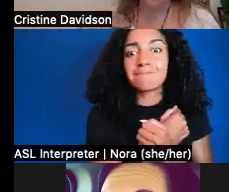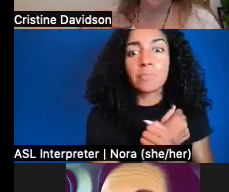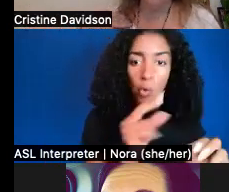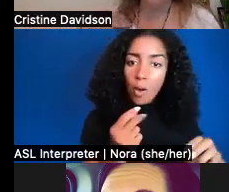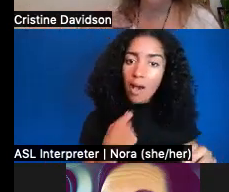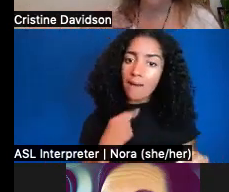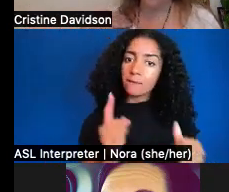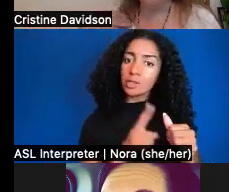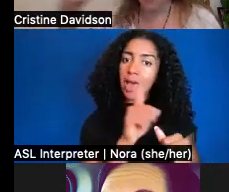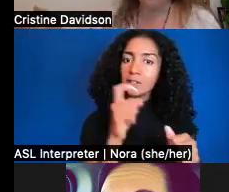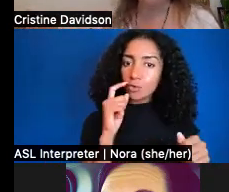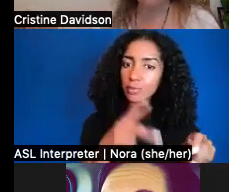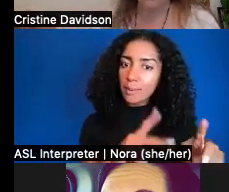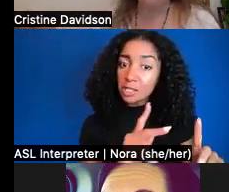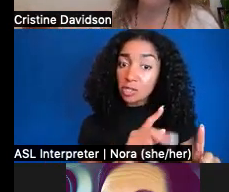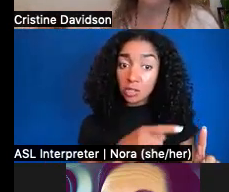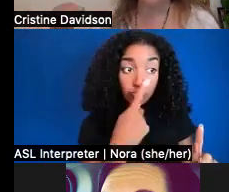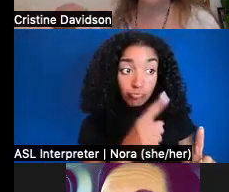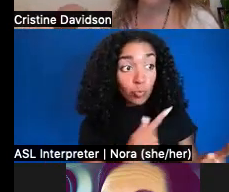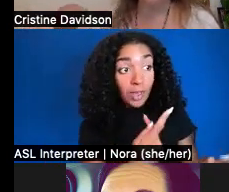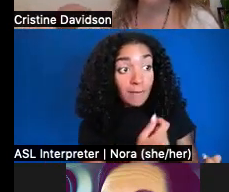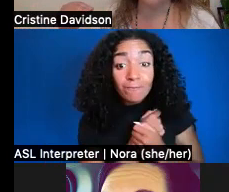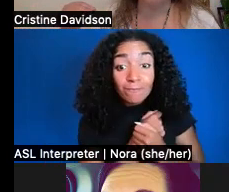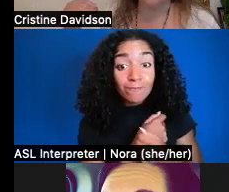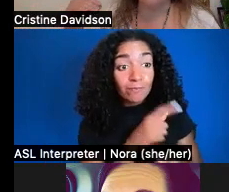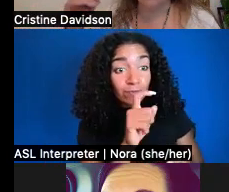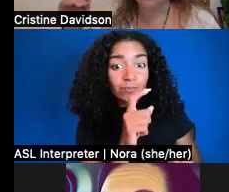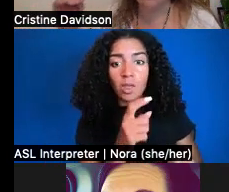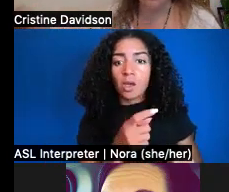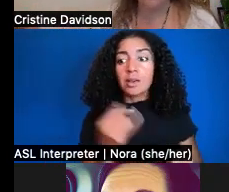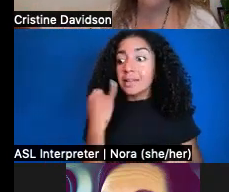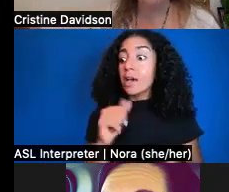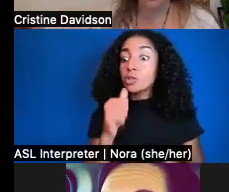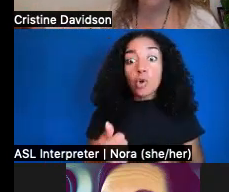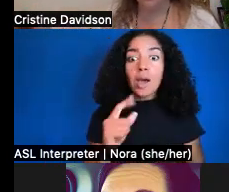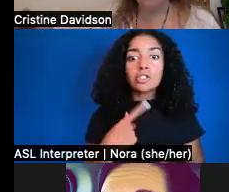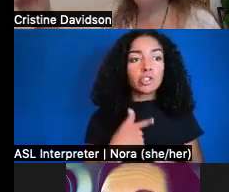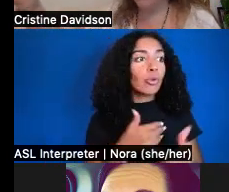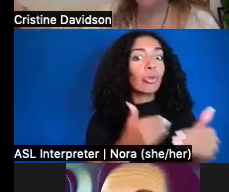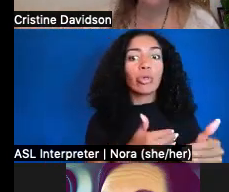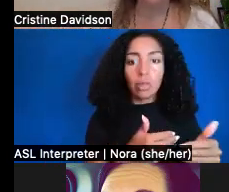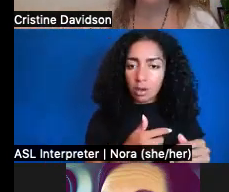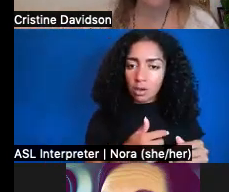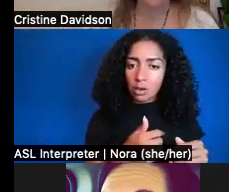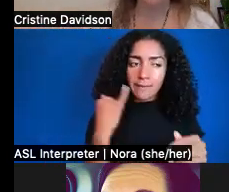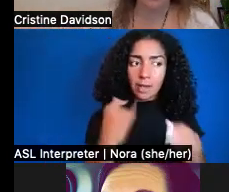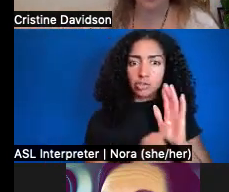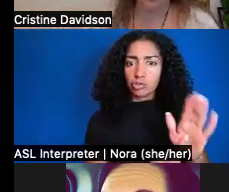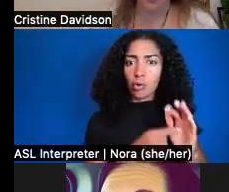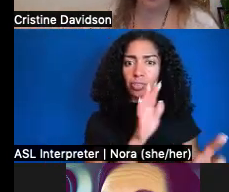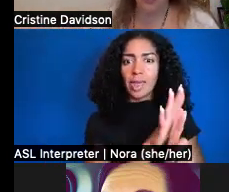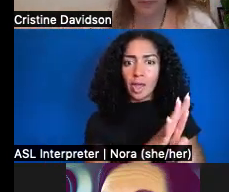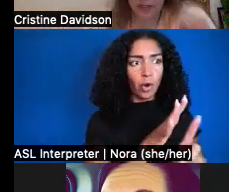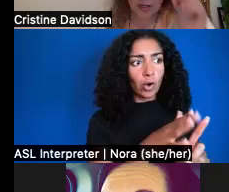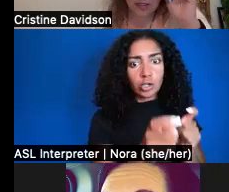I don't, or I model for them that their sovereignty, body sovereignty doesn't matter, I'm teaching them that anybody can